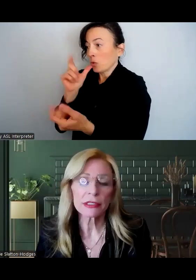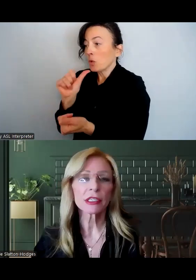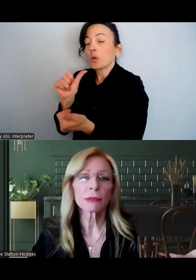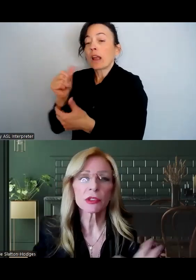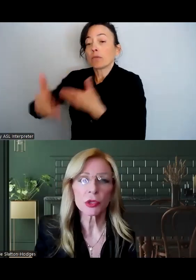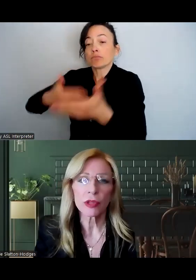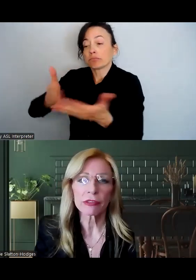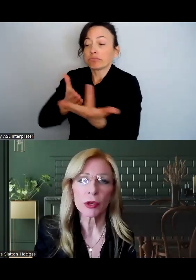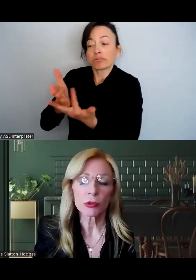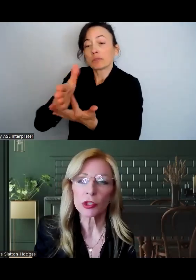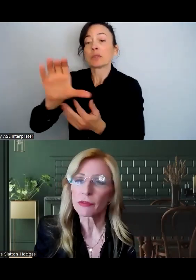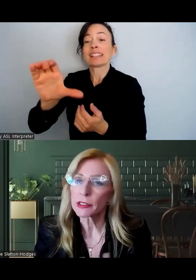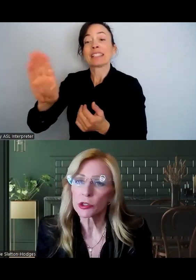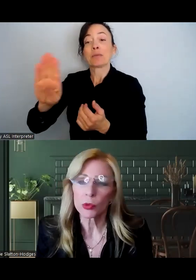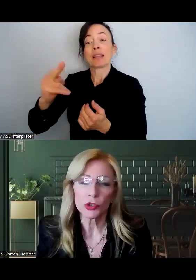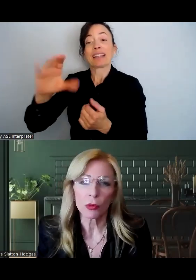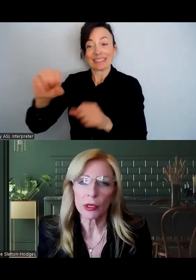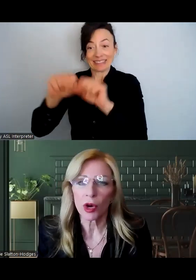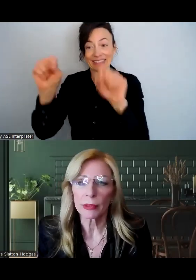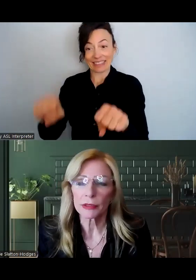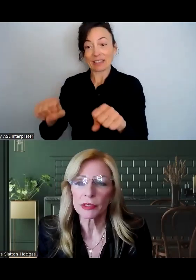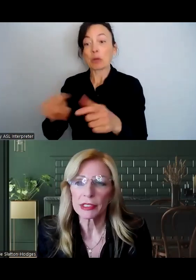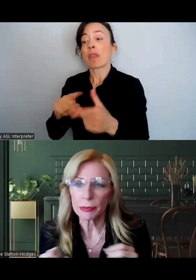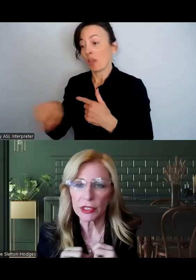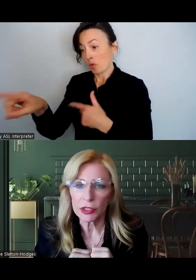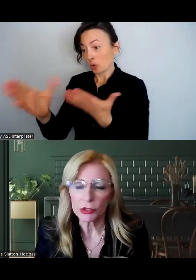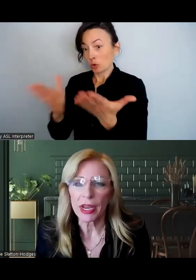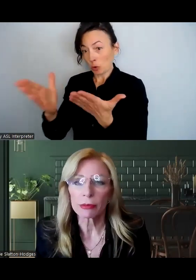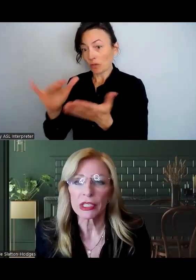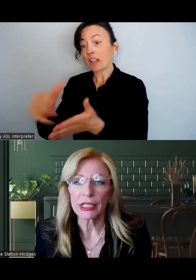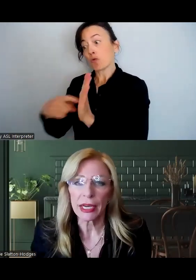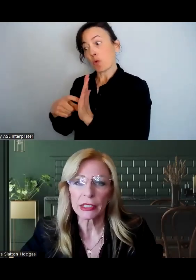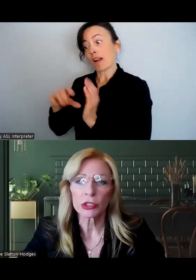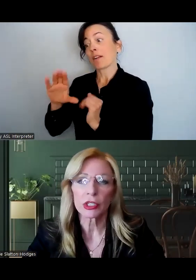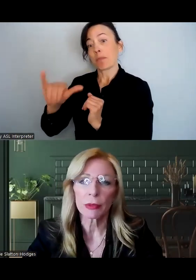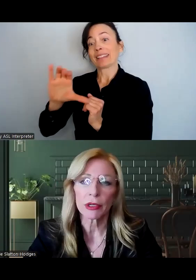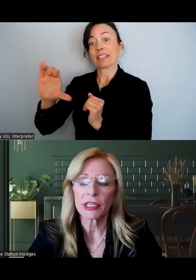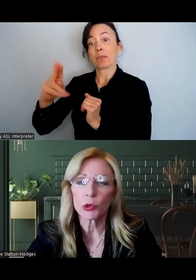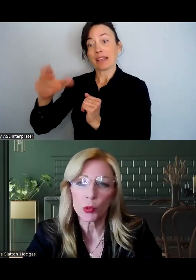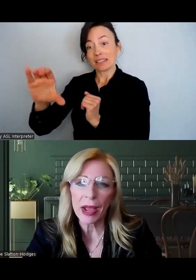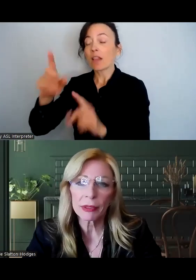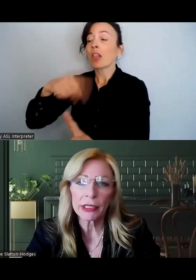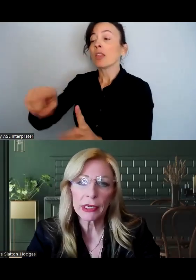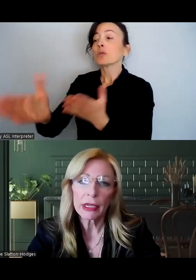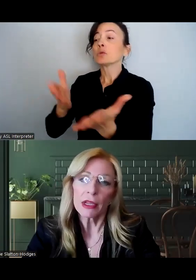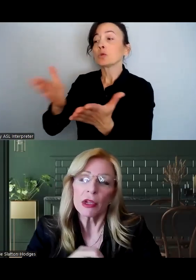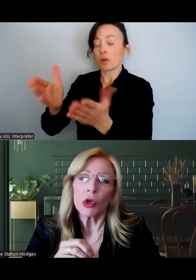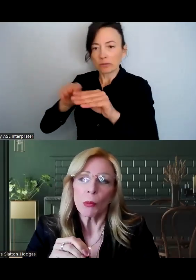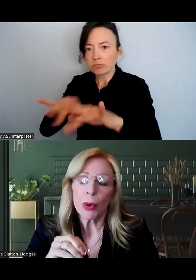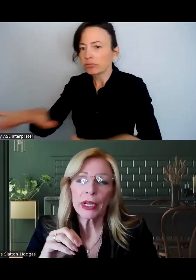CCBHC system so that those services, which are requirements of CCBHCs, are able to get out into the community